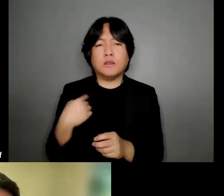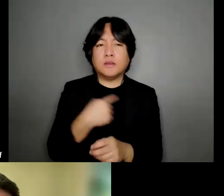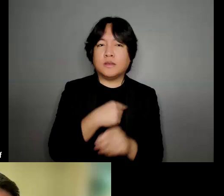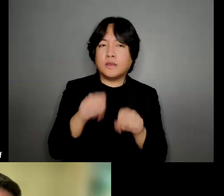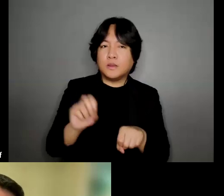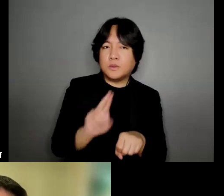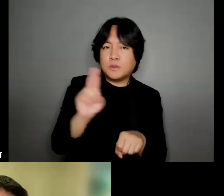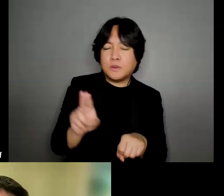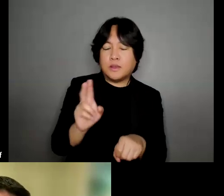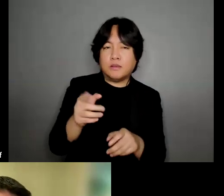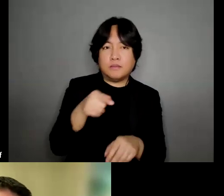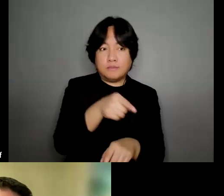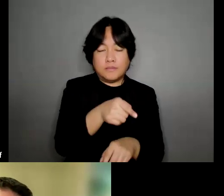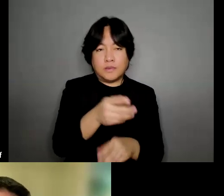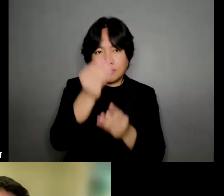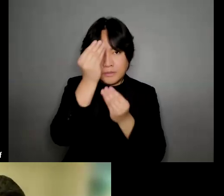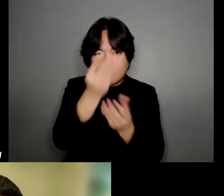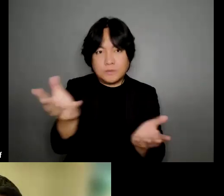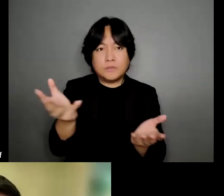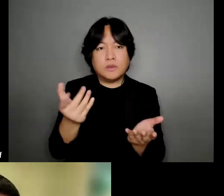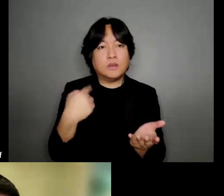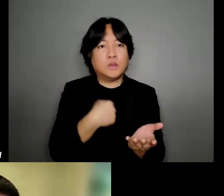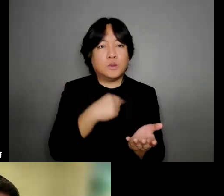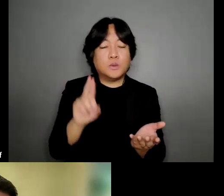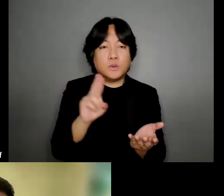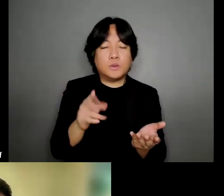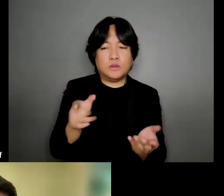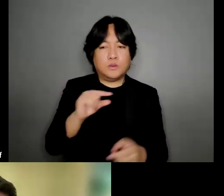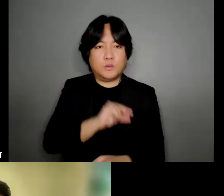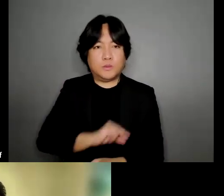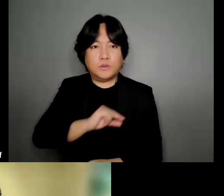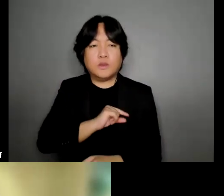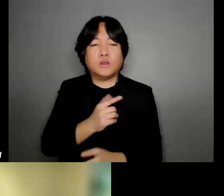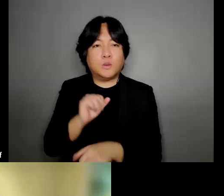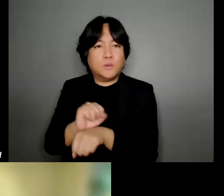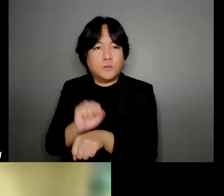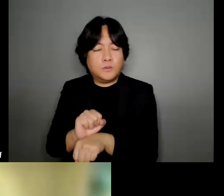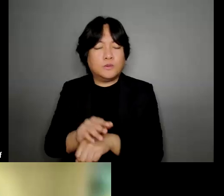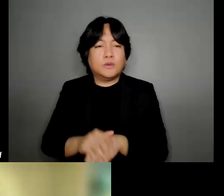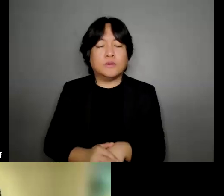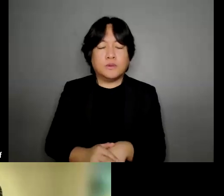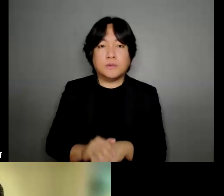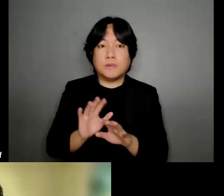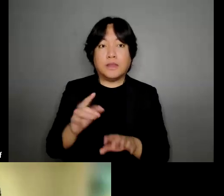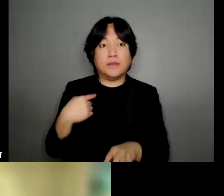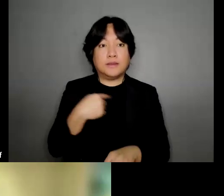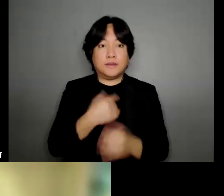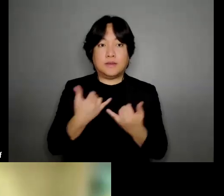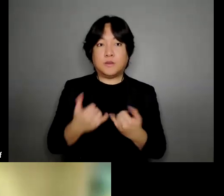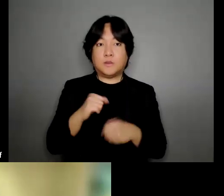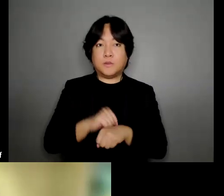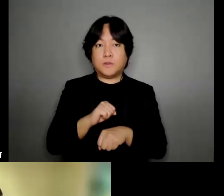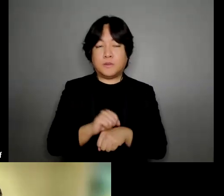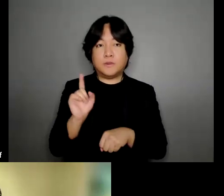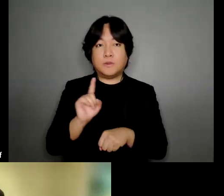to inform the way we do our quantitative work. In fact, yung aming ginagawa ngayon na work